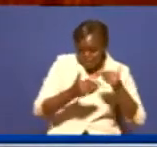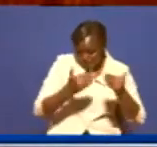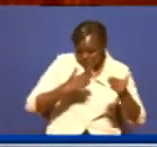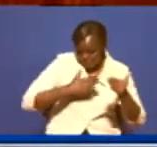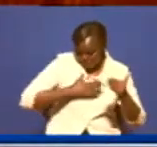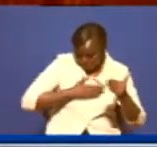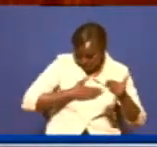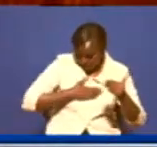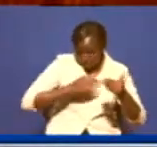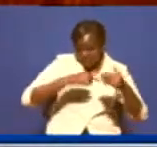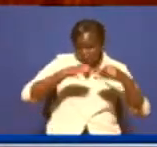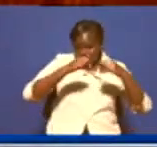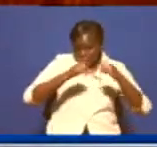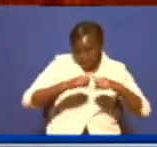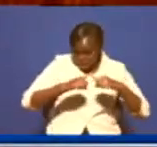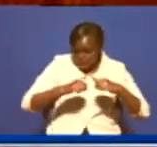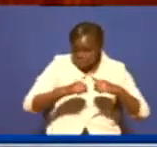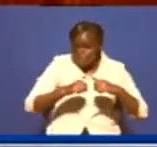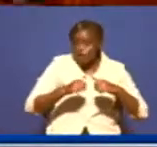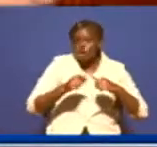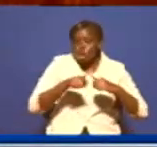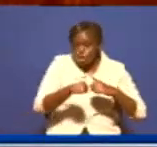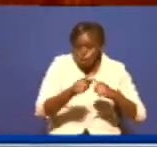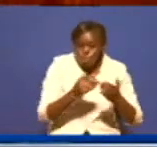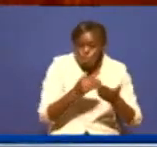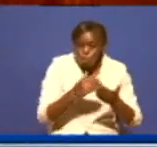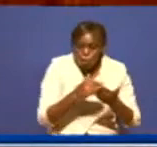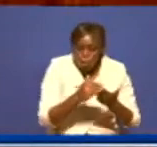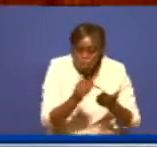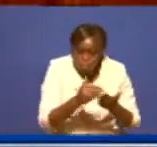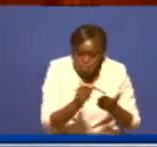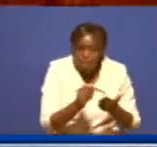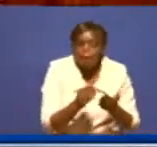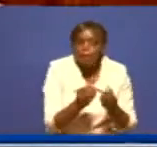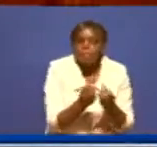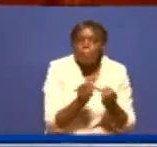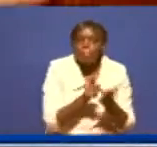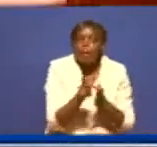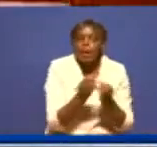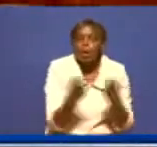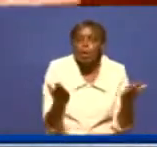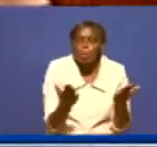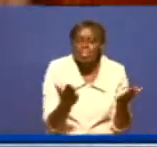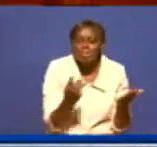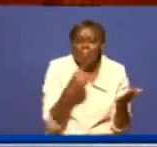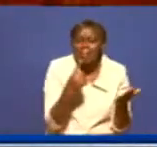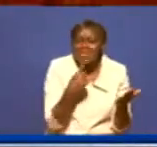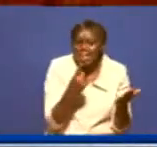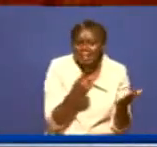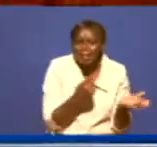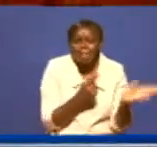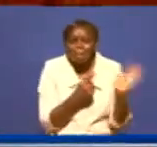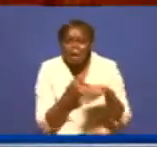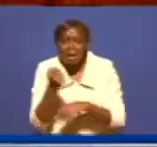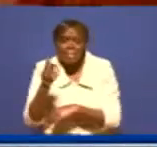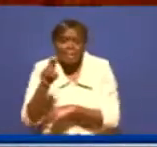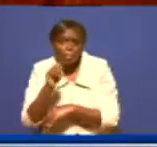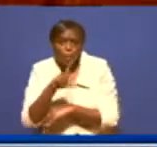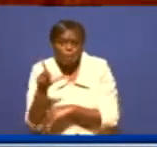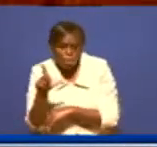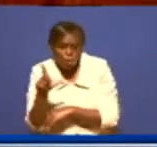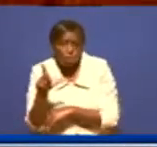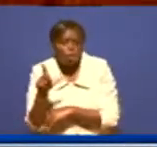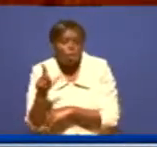together on how much should be paid, but not refer back to the tribunal for the tribunal to determine and say, we'll take a sample of the